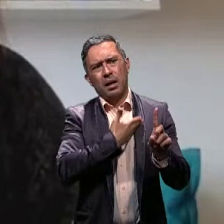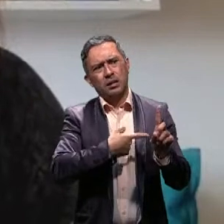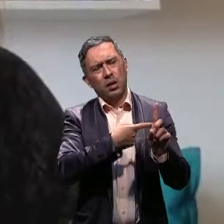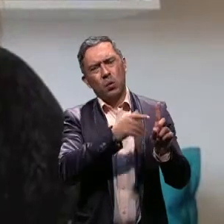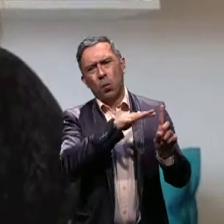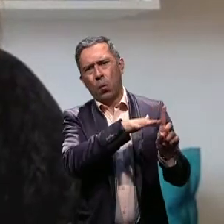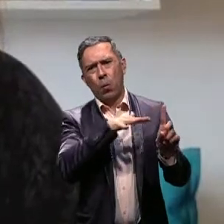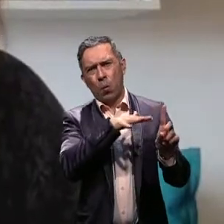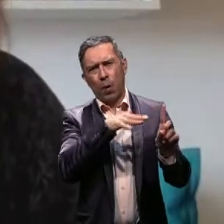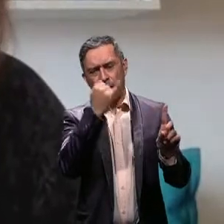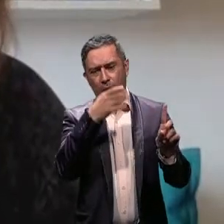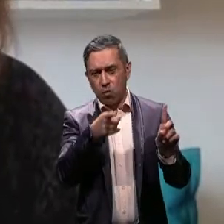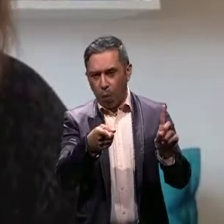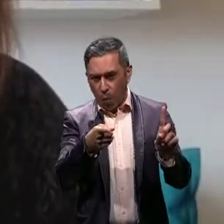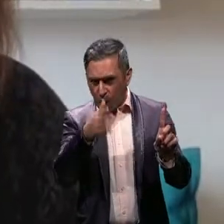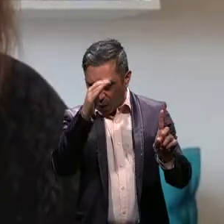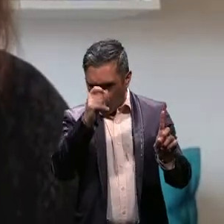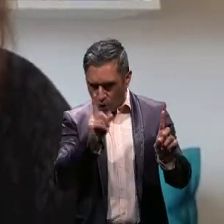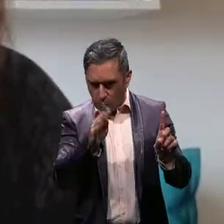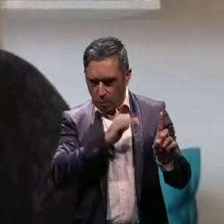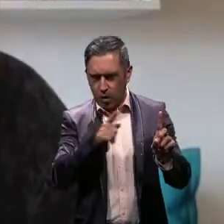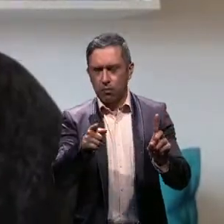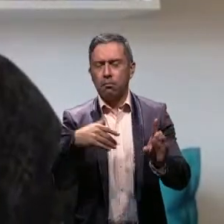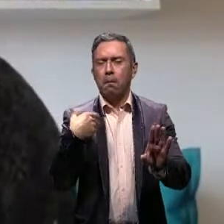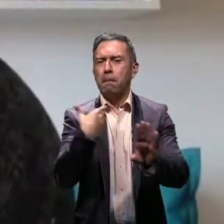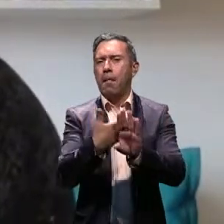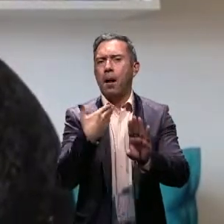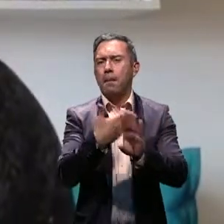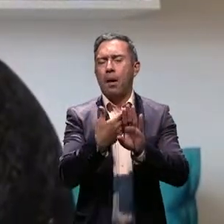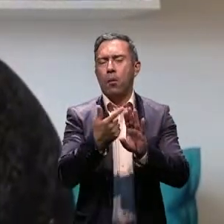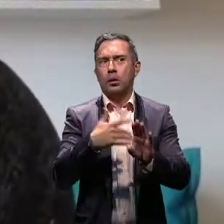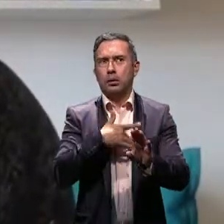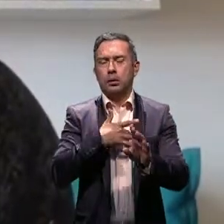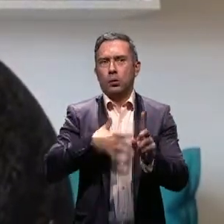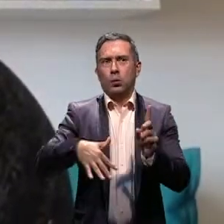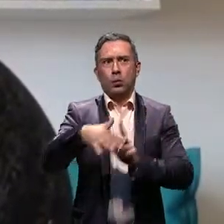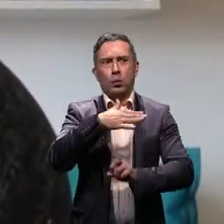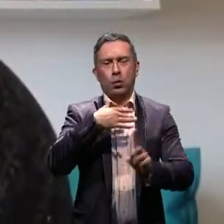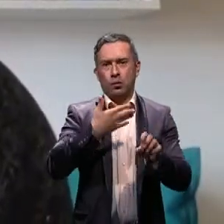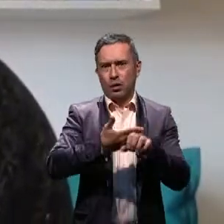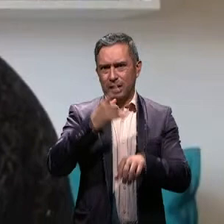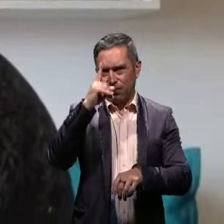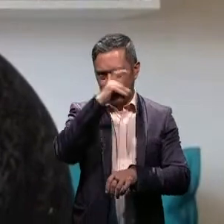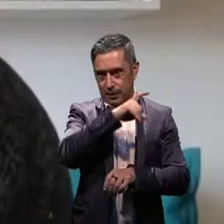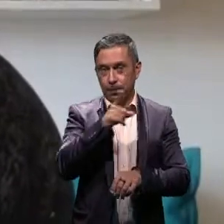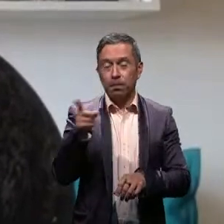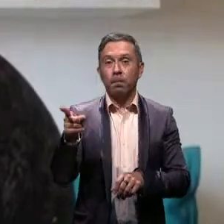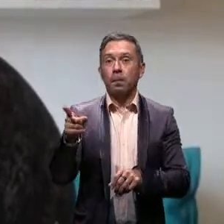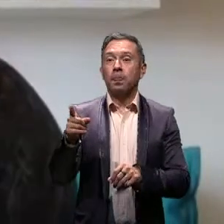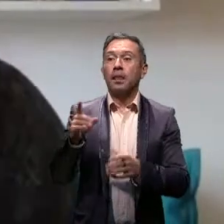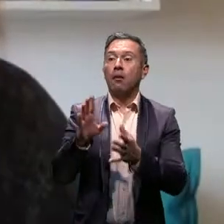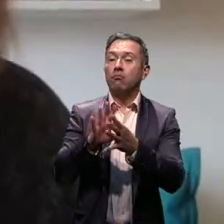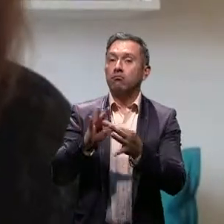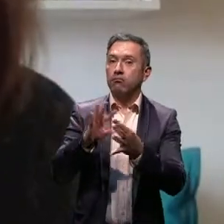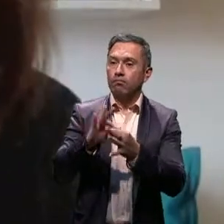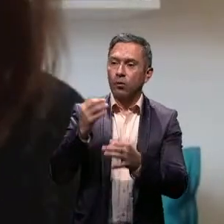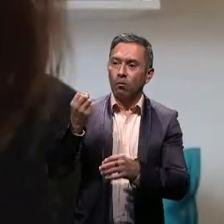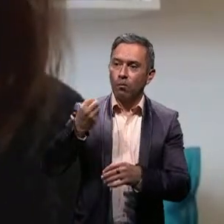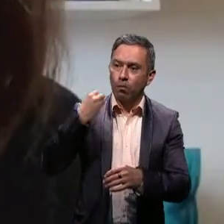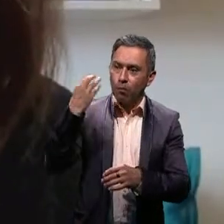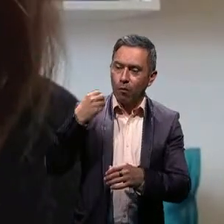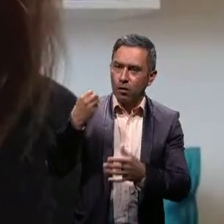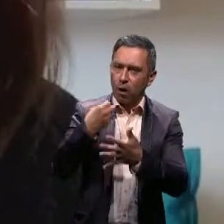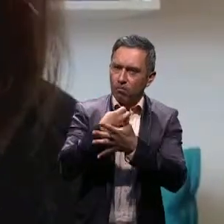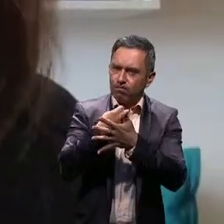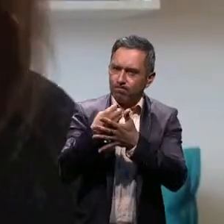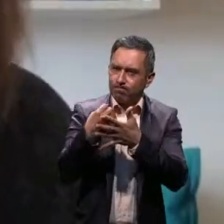And it generates circumstances that are very difficult. So Tammy, thank you so much for this presentation. And thank you very